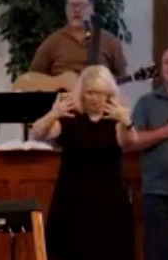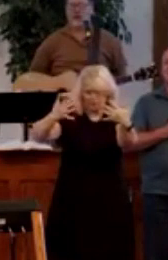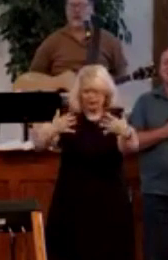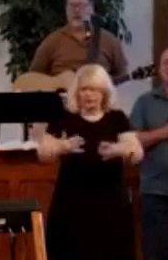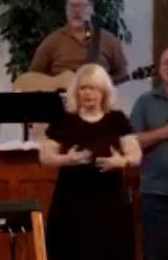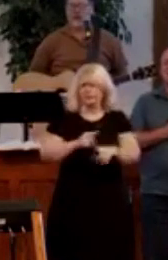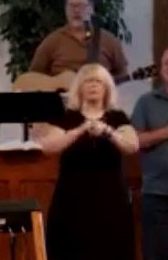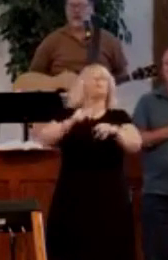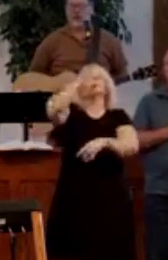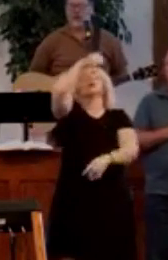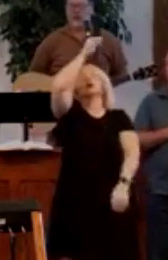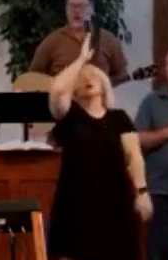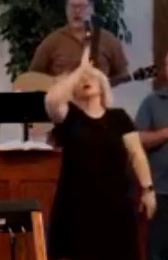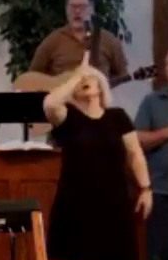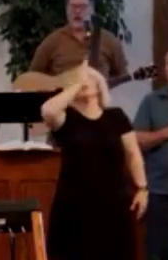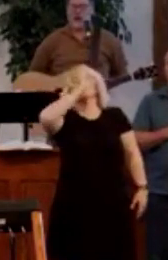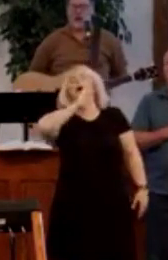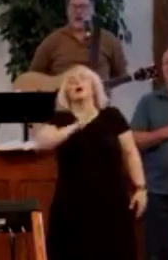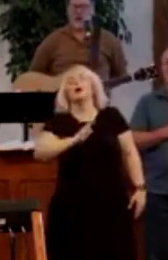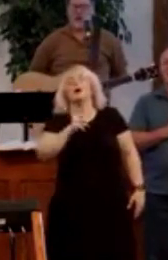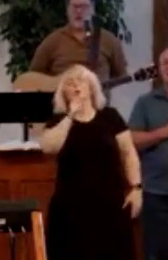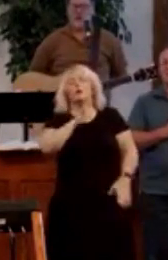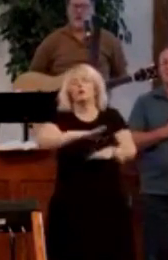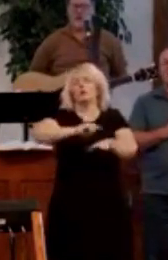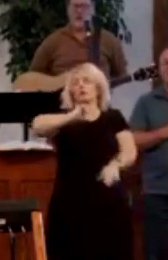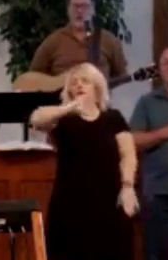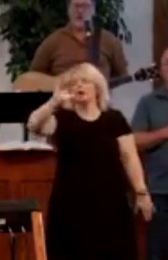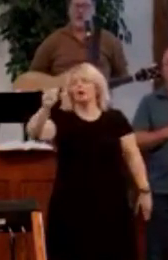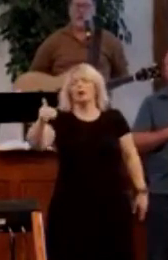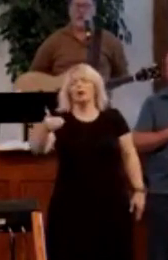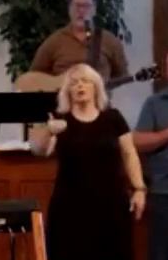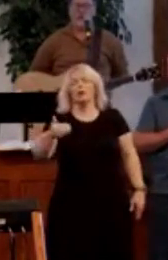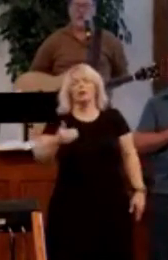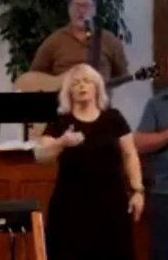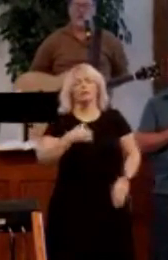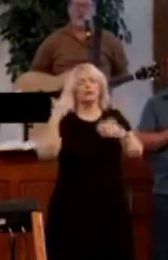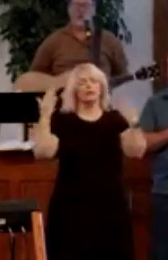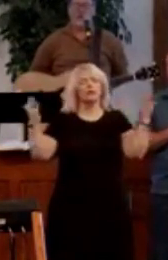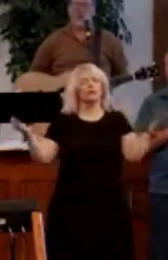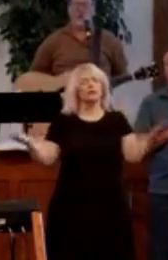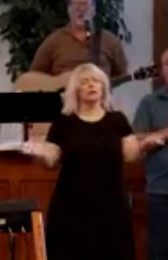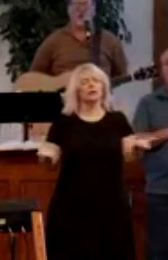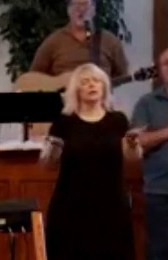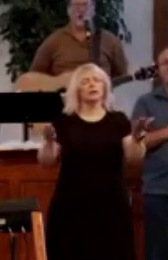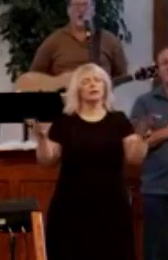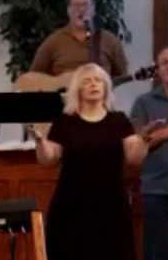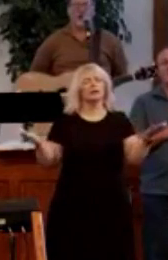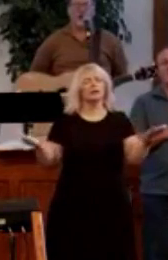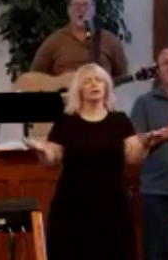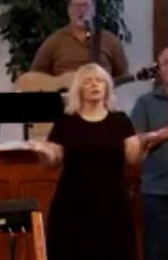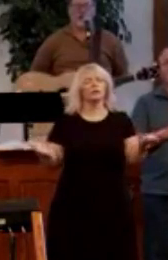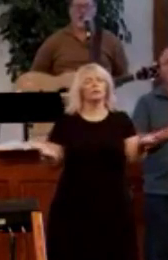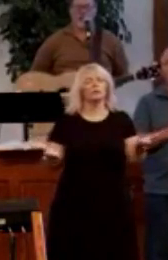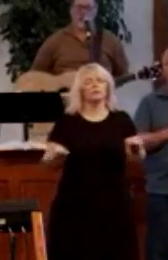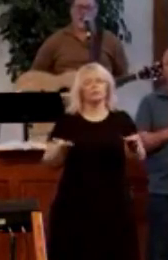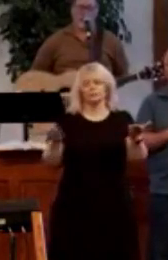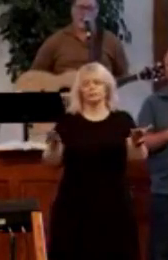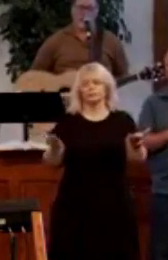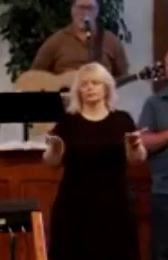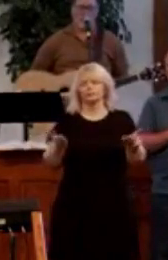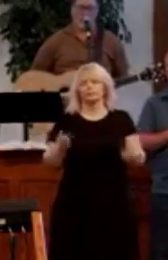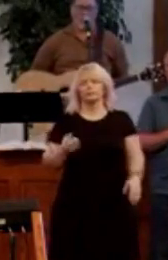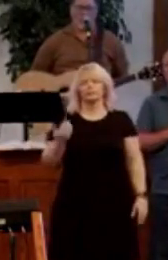shine, but God who called me here